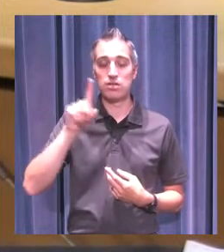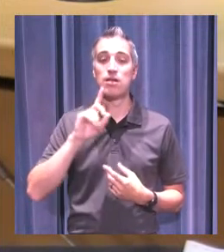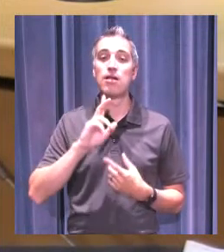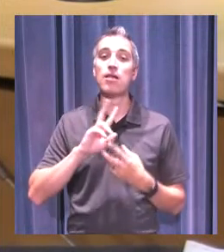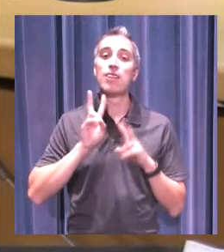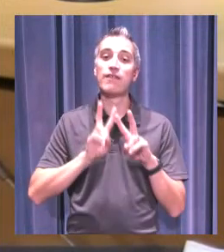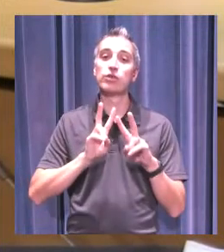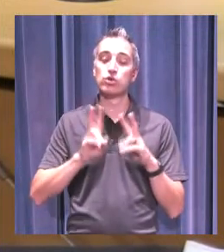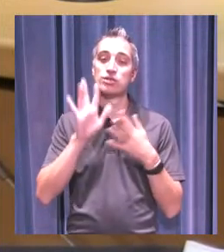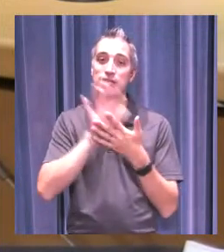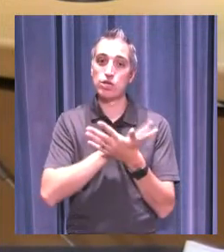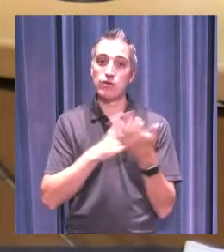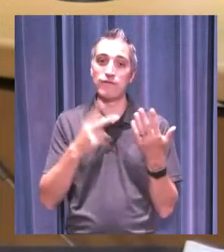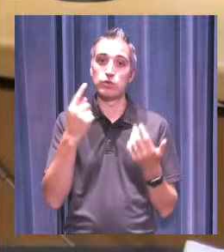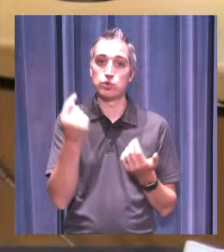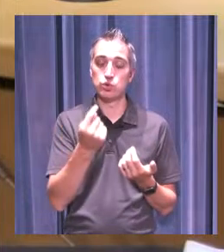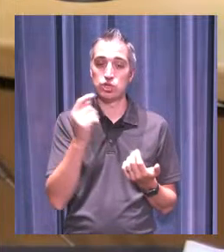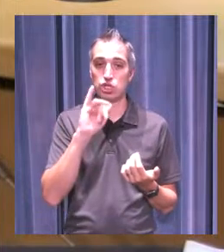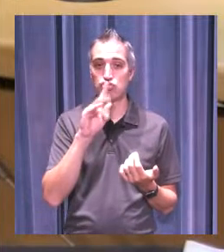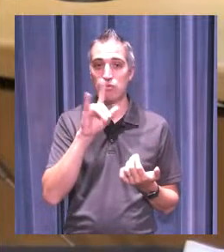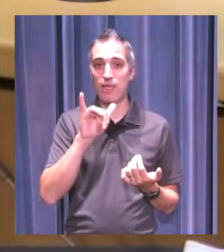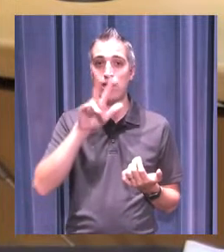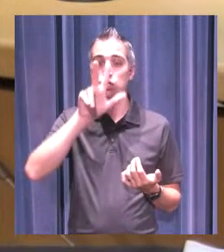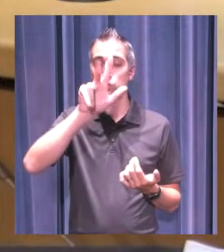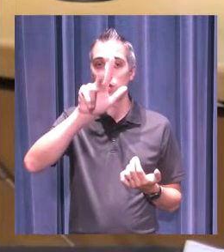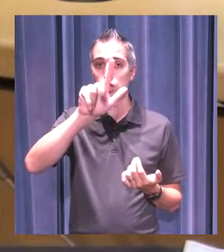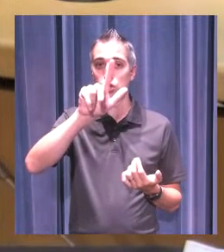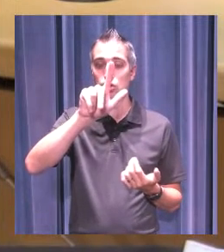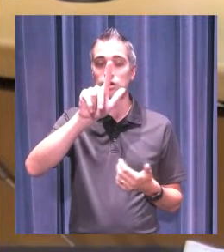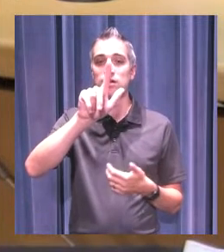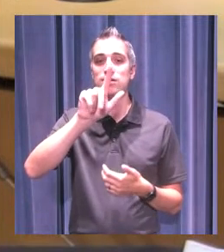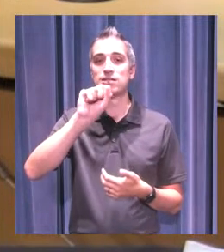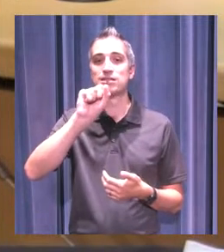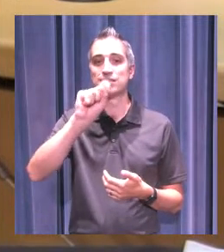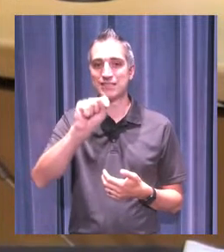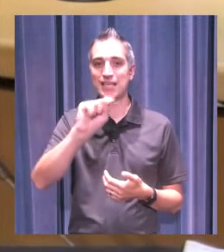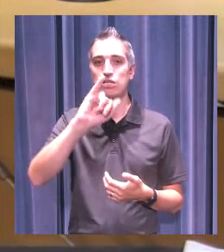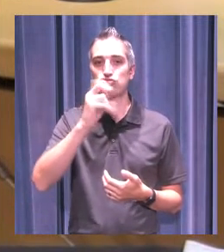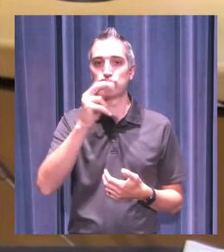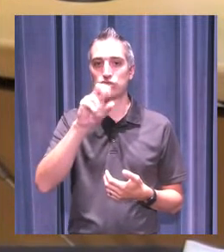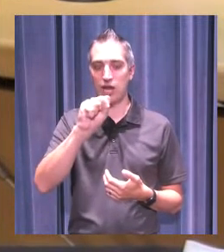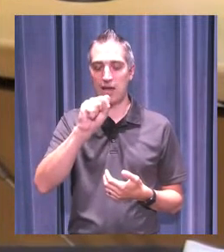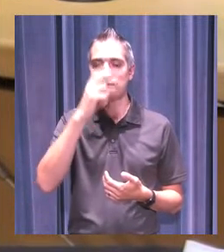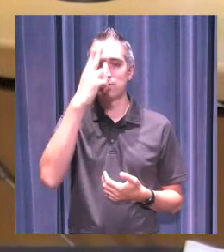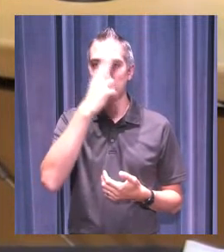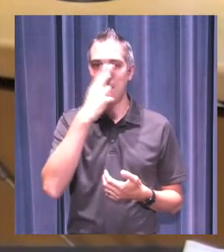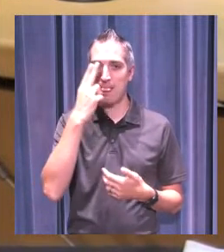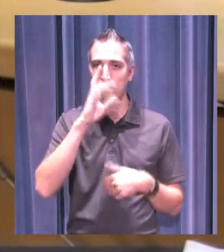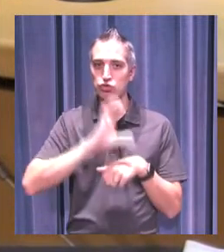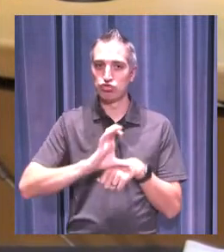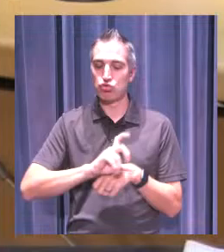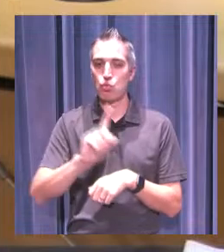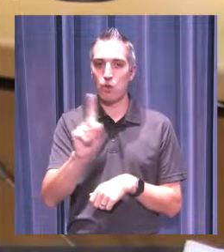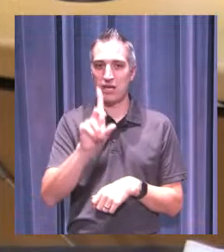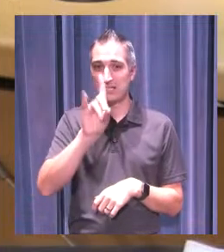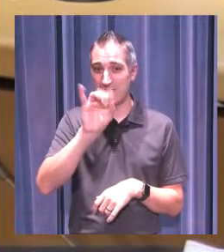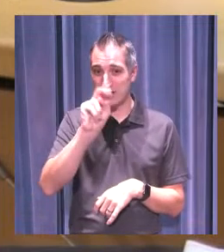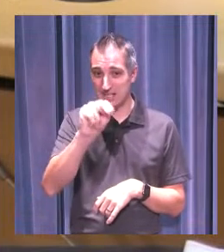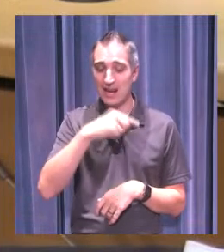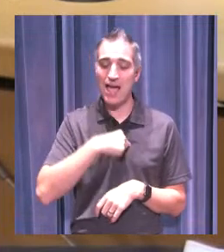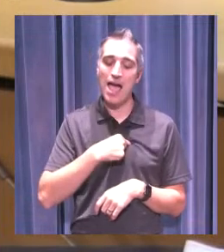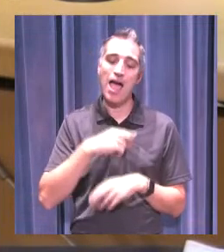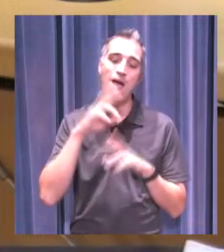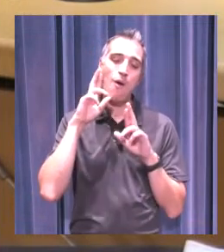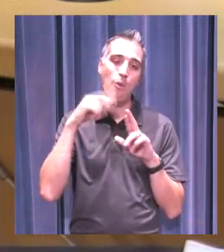is scheduled for Tuesday, July 23rd at St. John's Catholic Church in Davison. I hope we have a